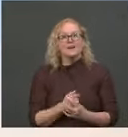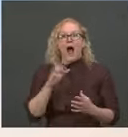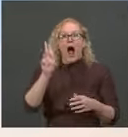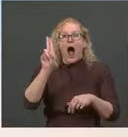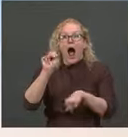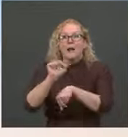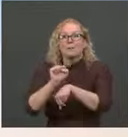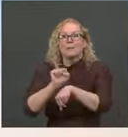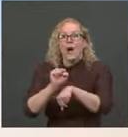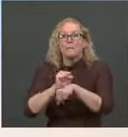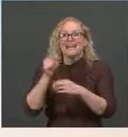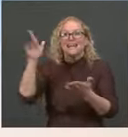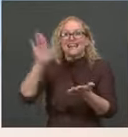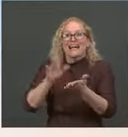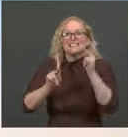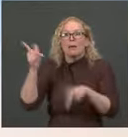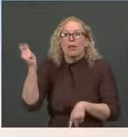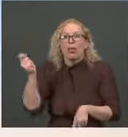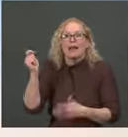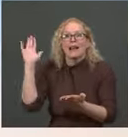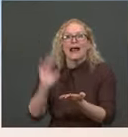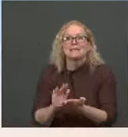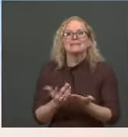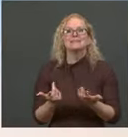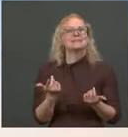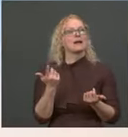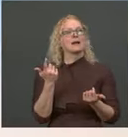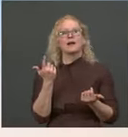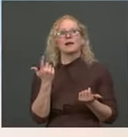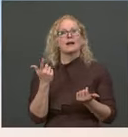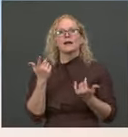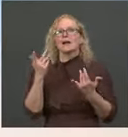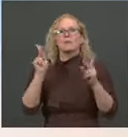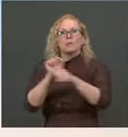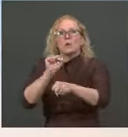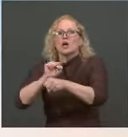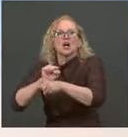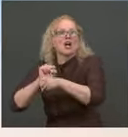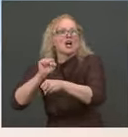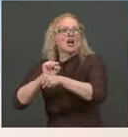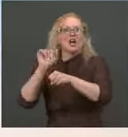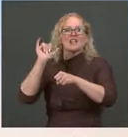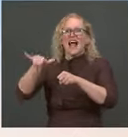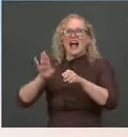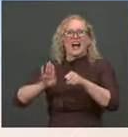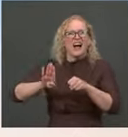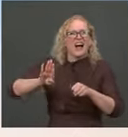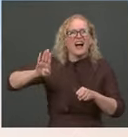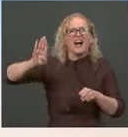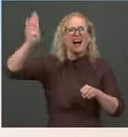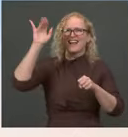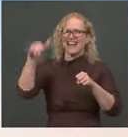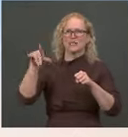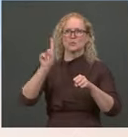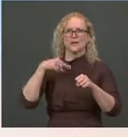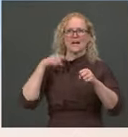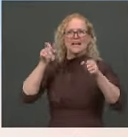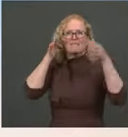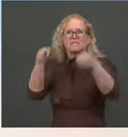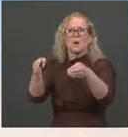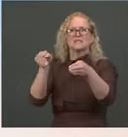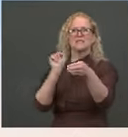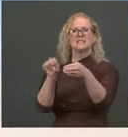this economy going again, this is what we need to do. So that's our focus. That's why we've made it available in a way that